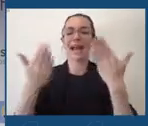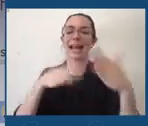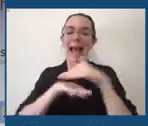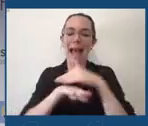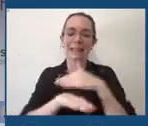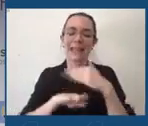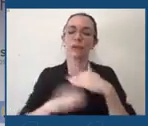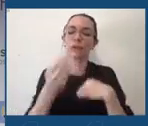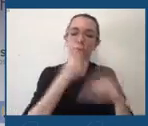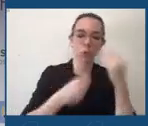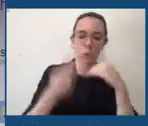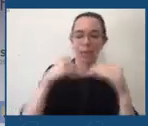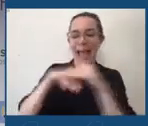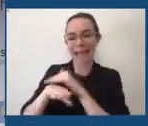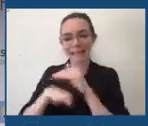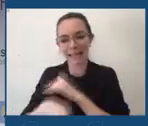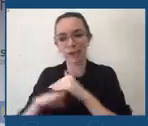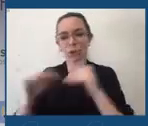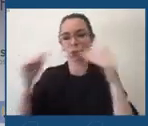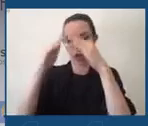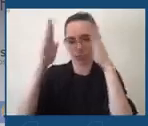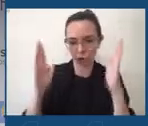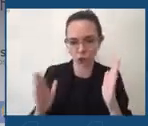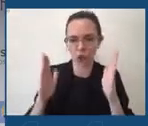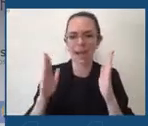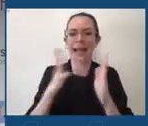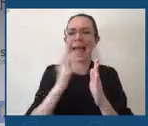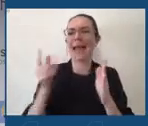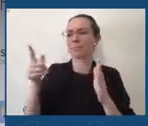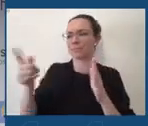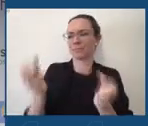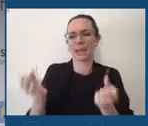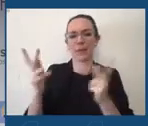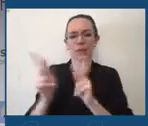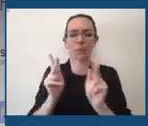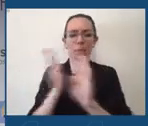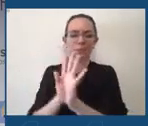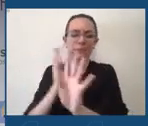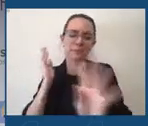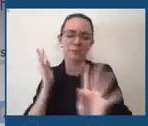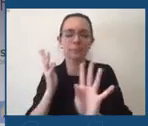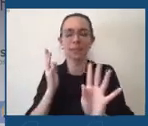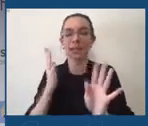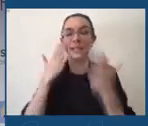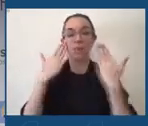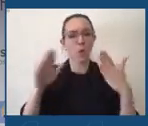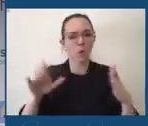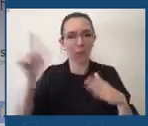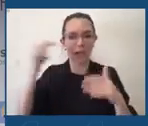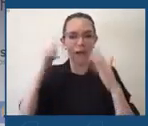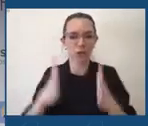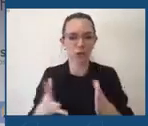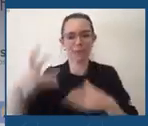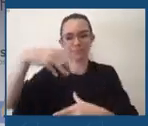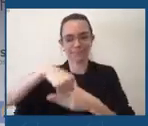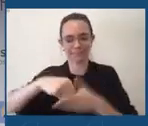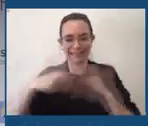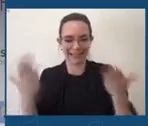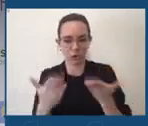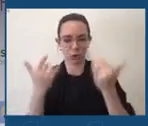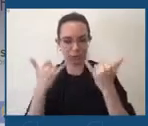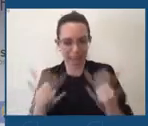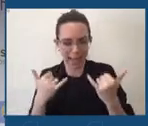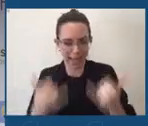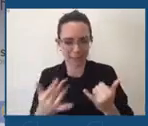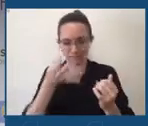to shelter. And little do so many people in that line know that the governor is gathered here with us today, just a few steps away from where they're gathered